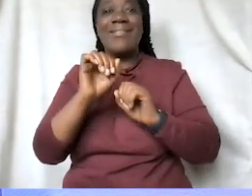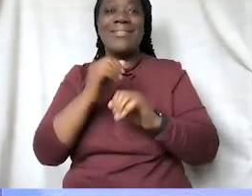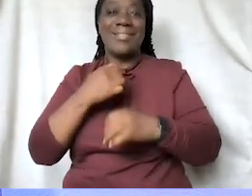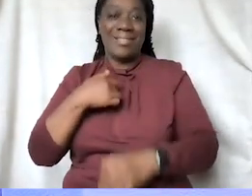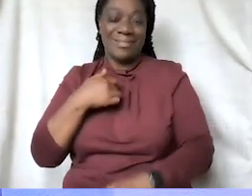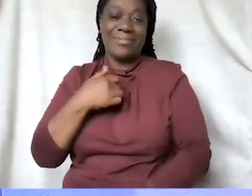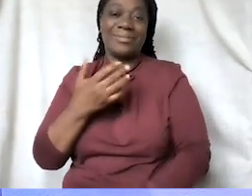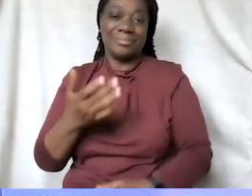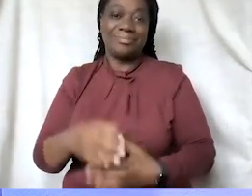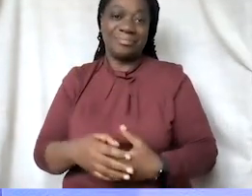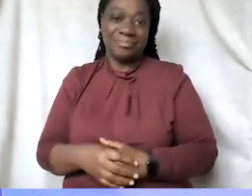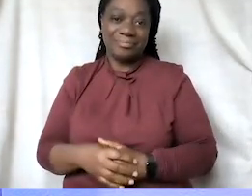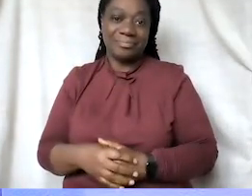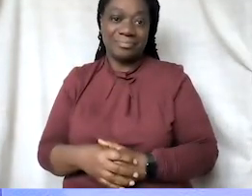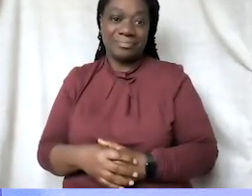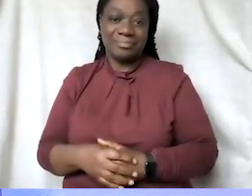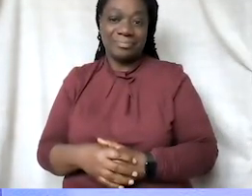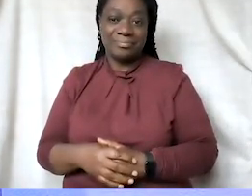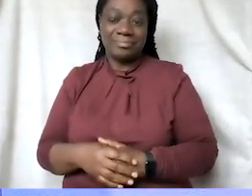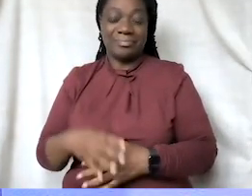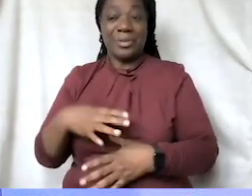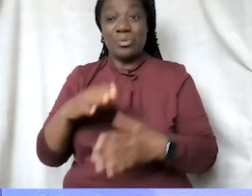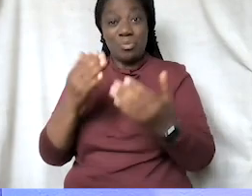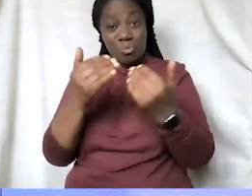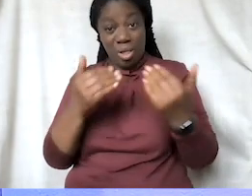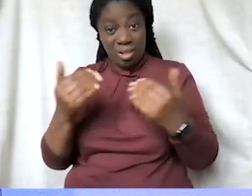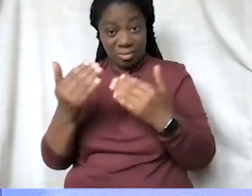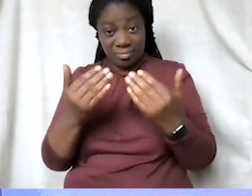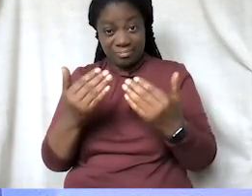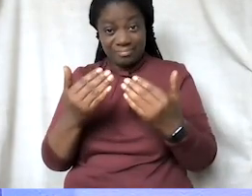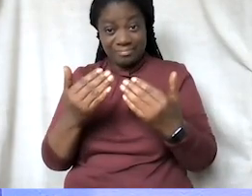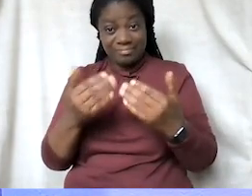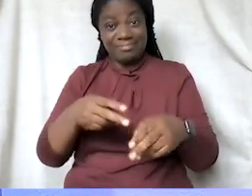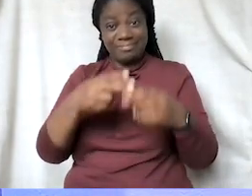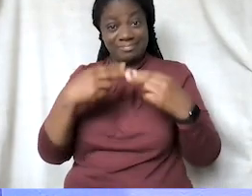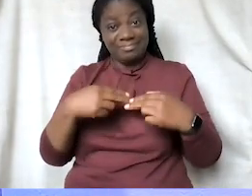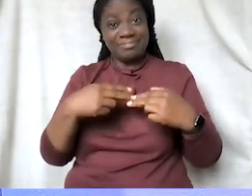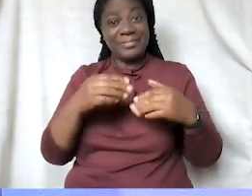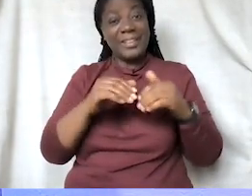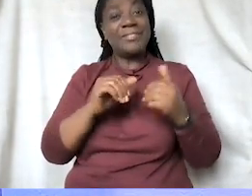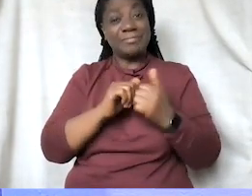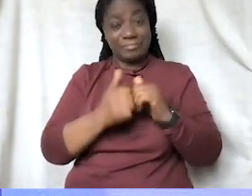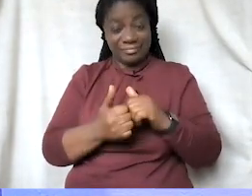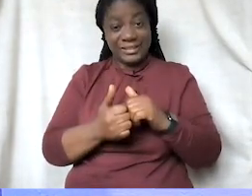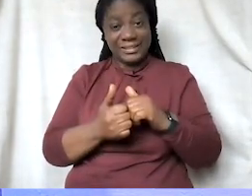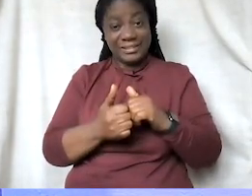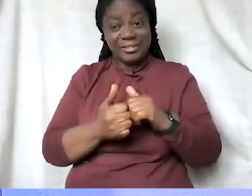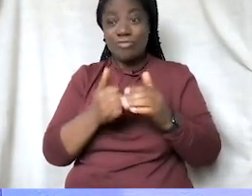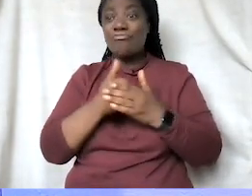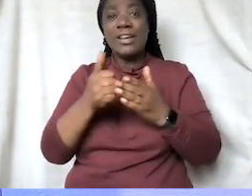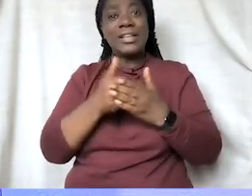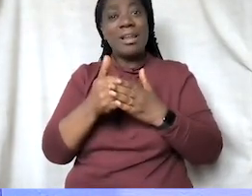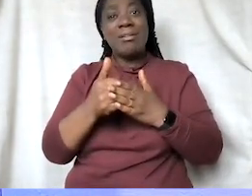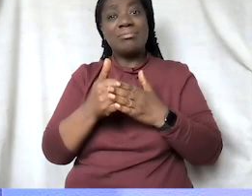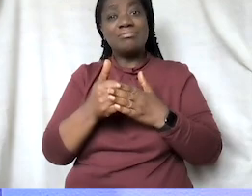opportunity to welcome our visiting friends, those of you who have been regular. I want to welcome you. And